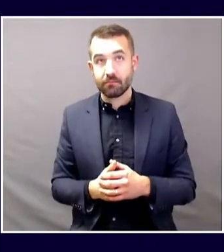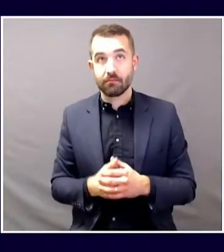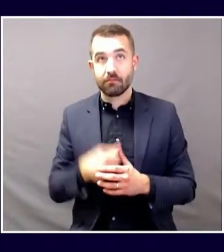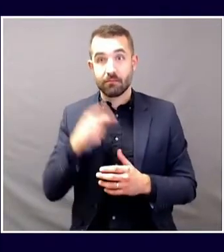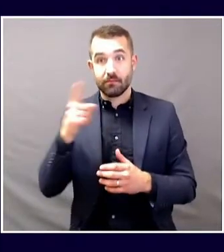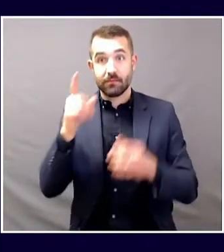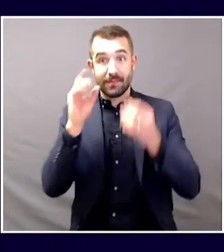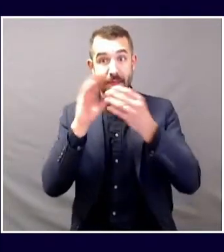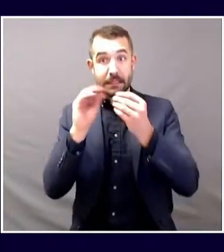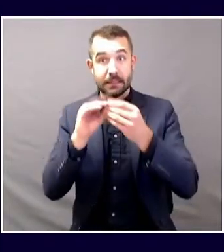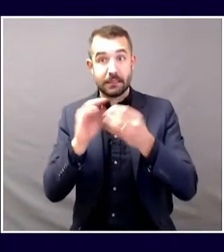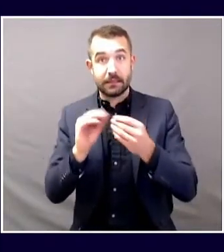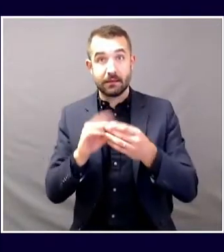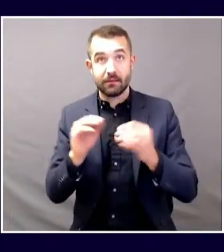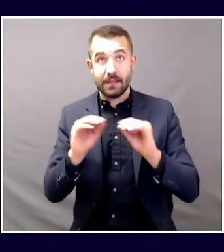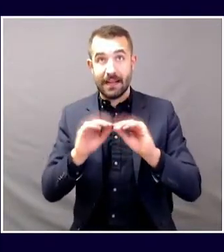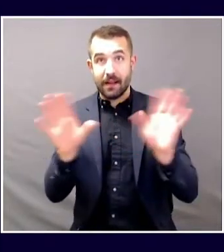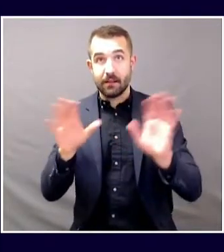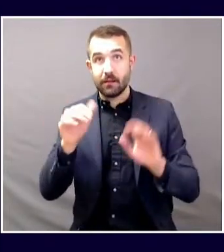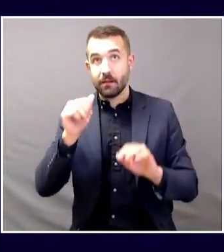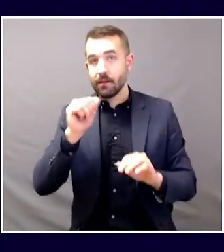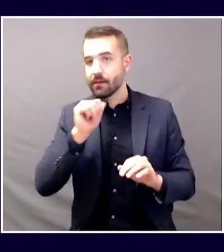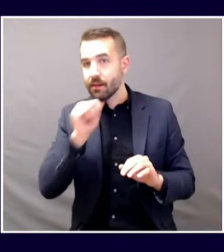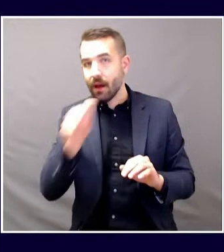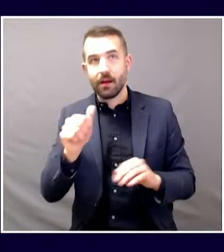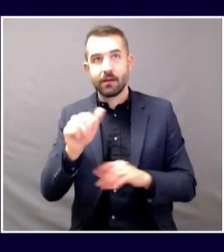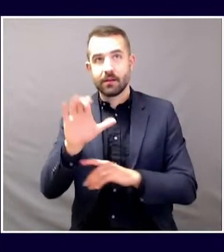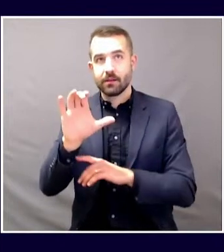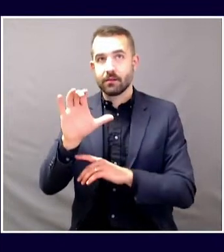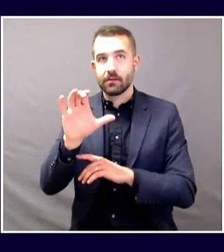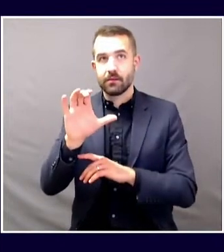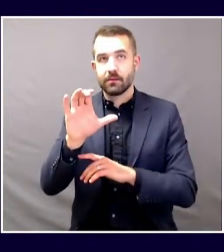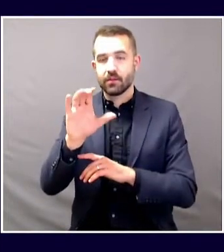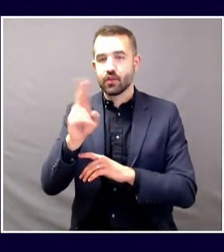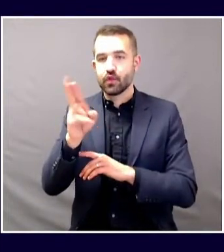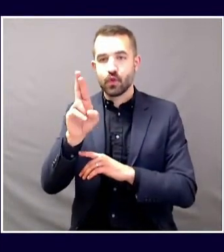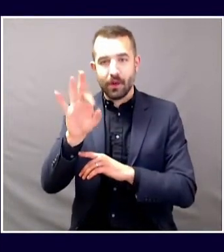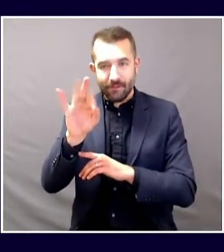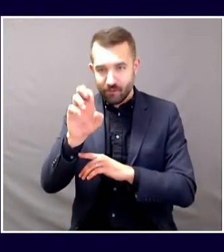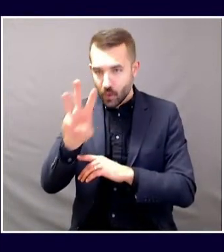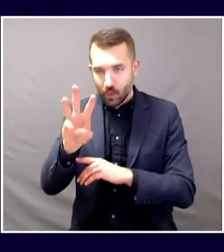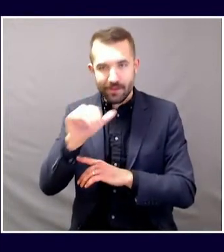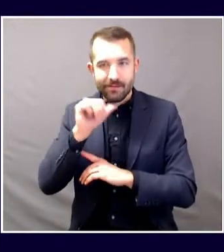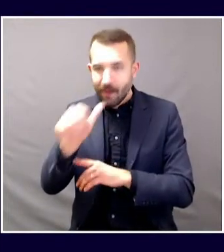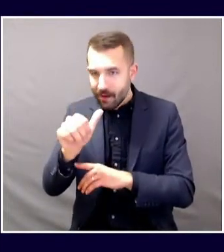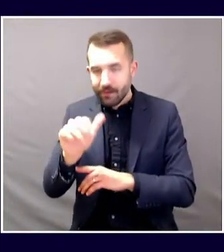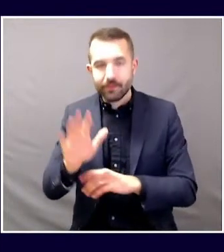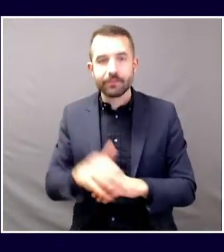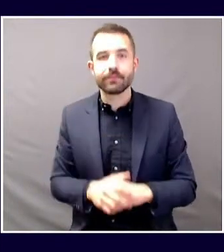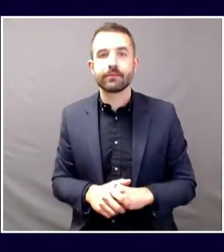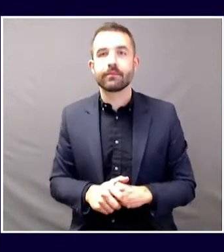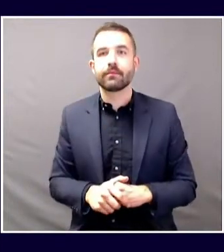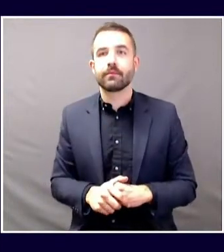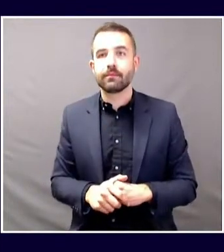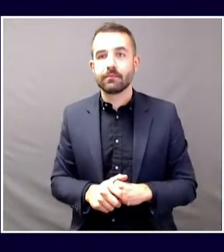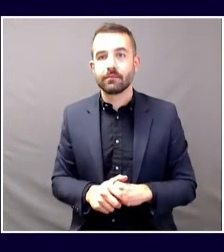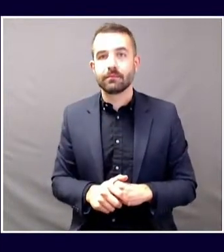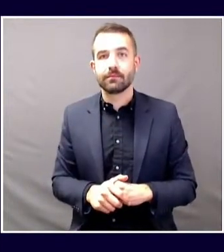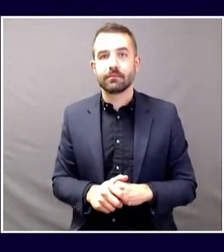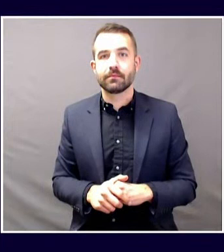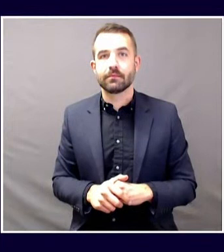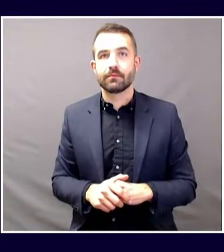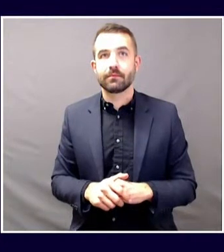curfew. But in terms of where things go, I think that'll depend on the data. We haven't made any final